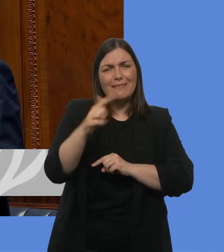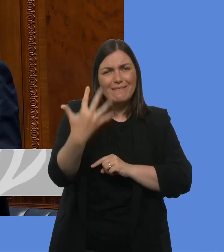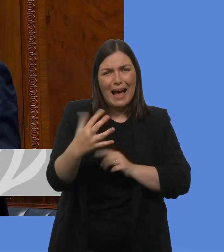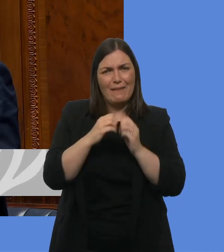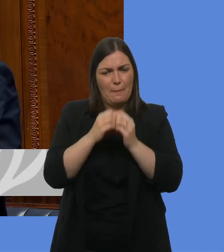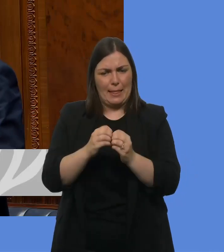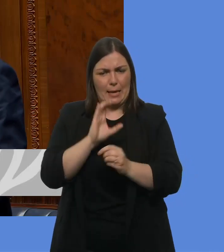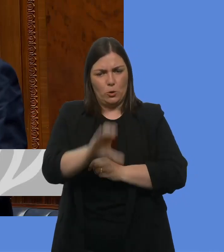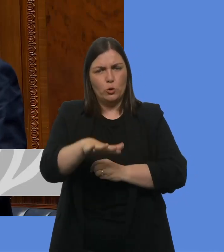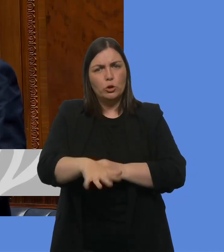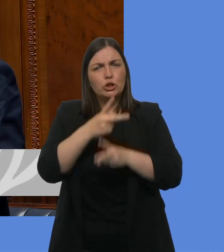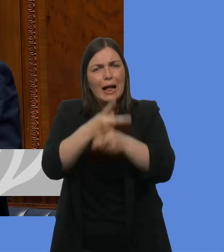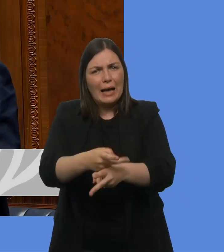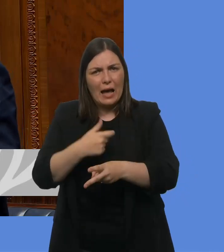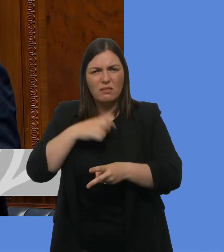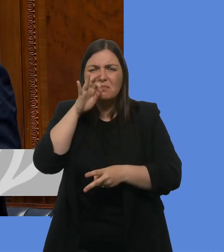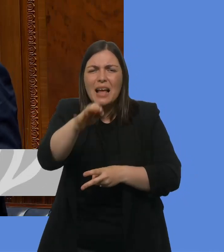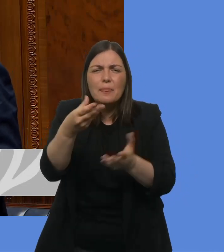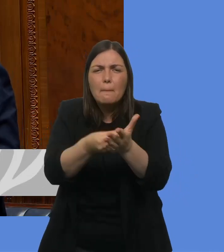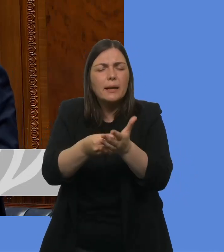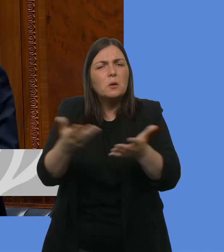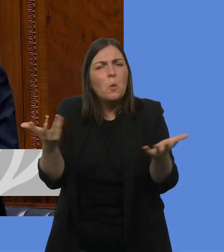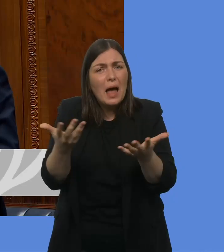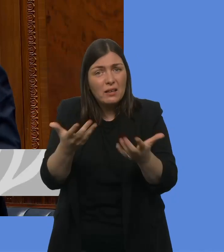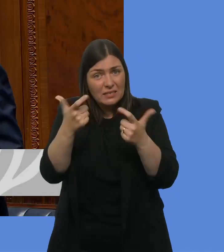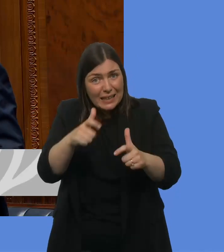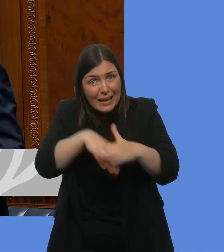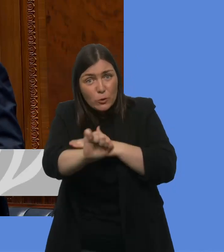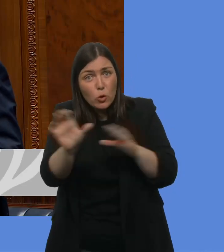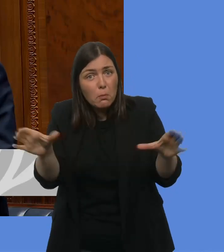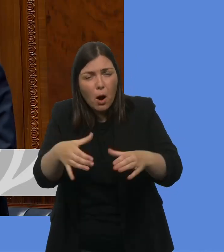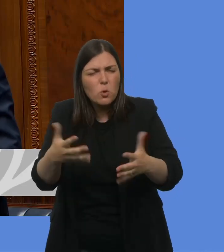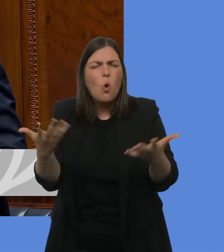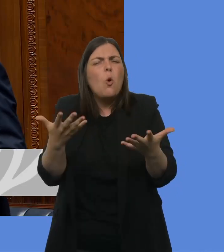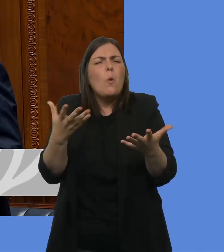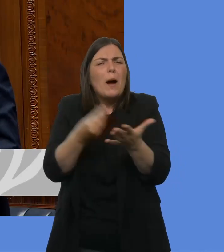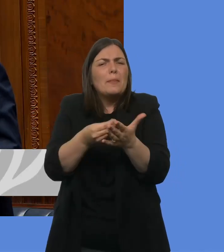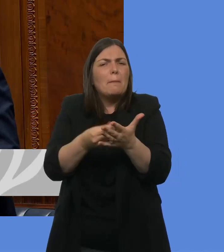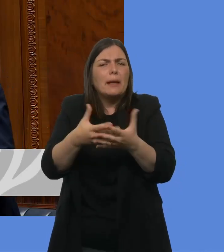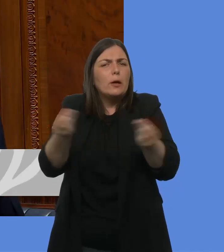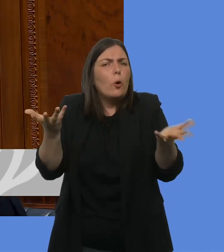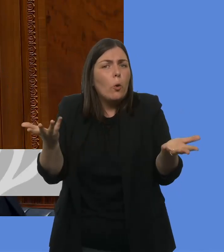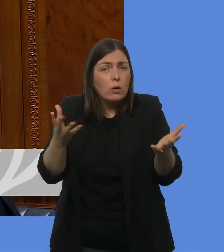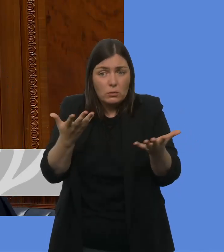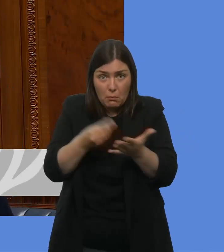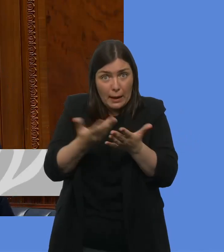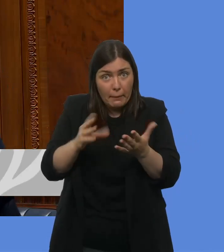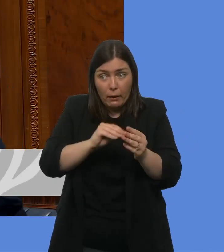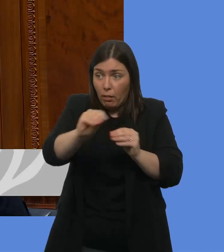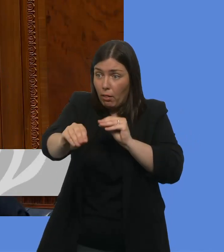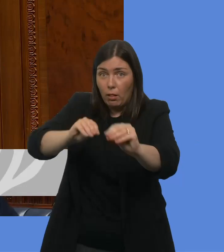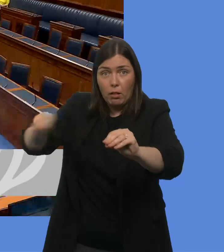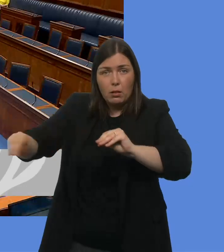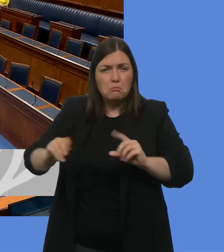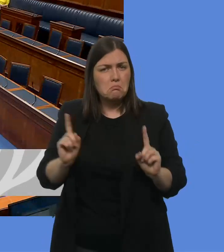Did it stay within your department, or did it go elsewhere to the other challenges in other executive ministers'